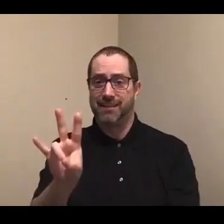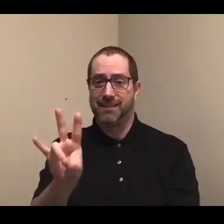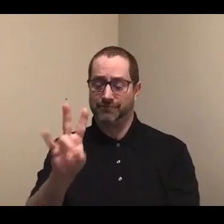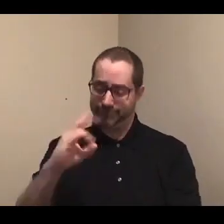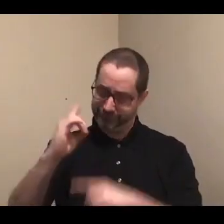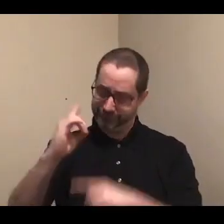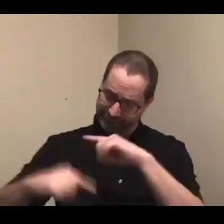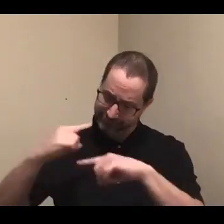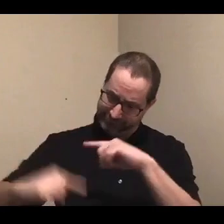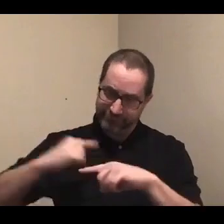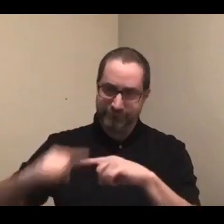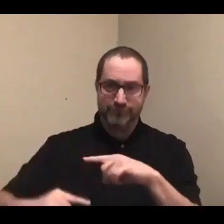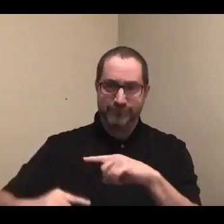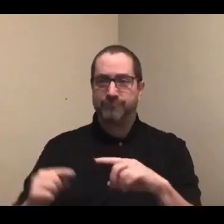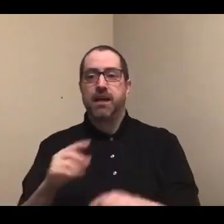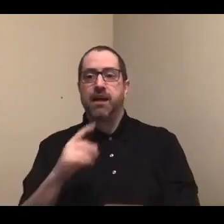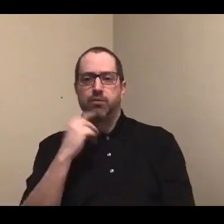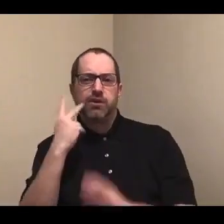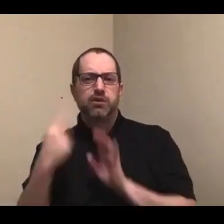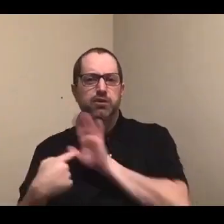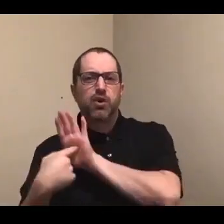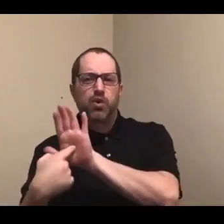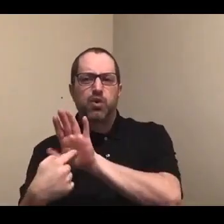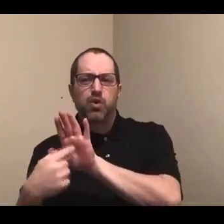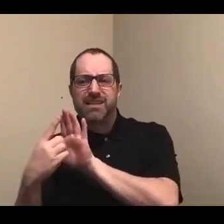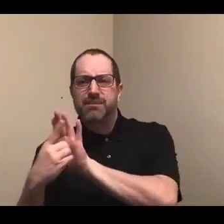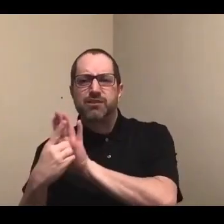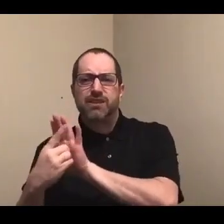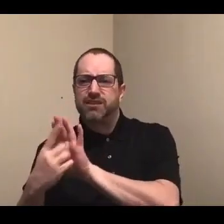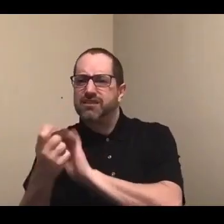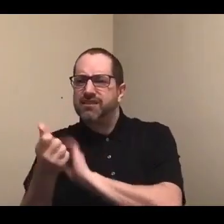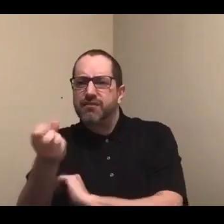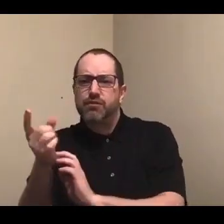in a demonstration in a few moments, and it's accessible through the